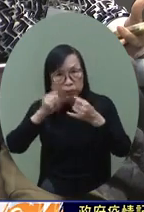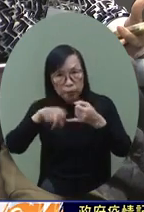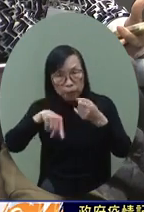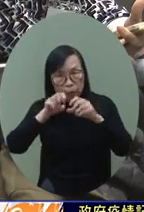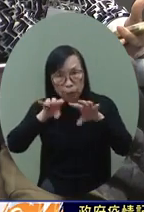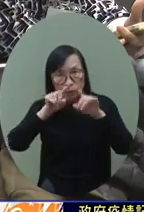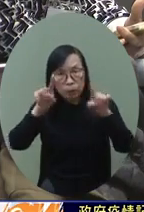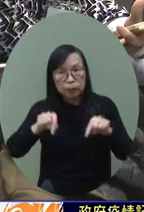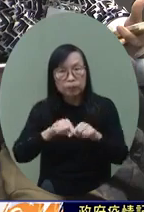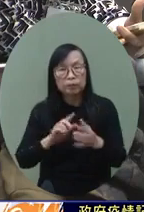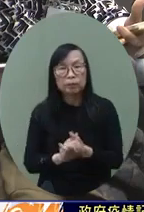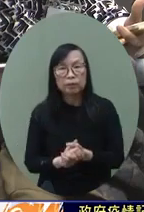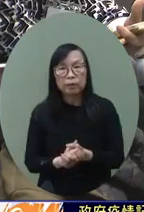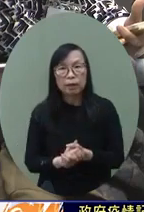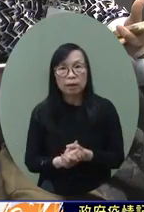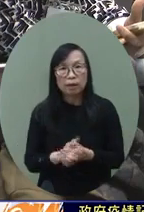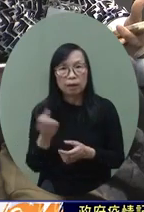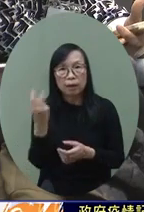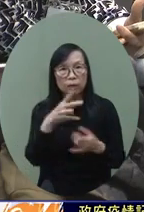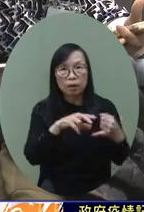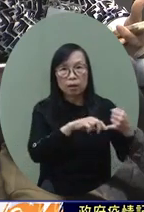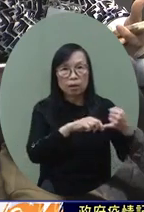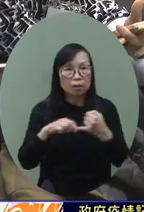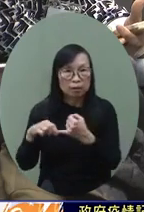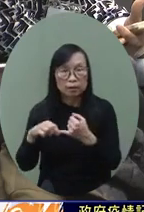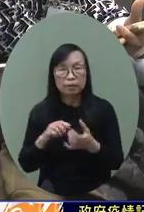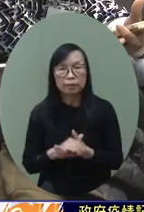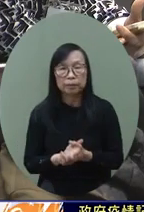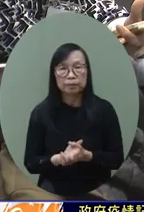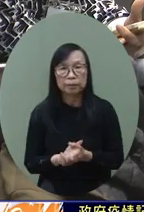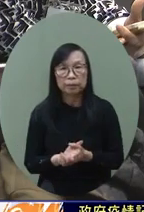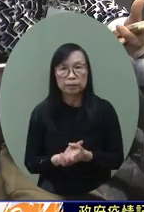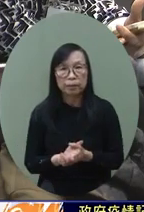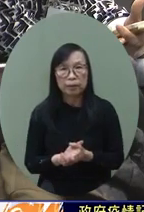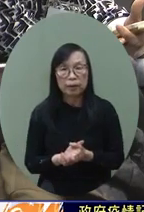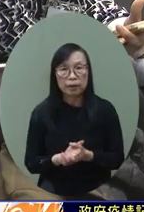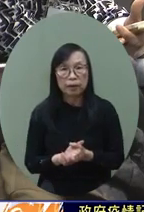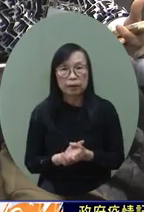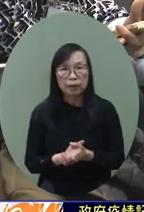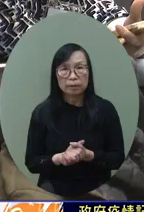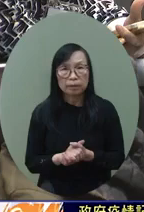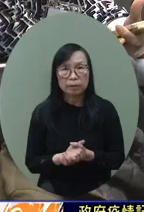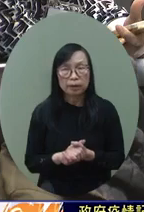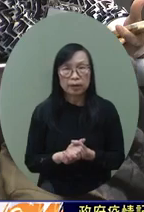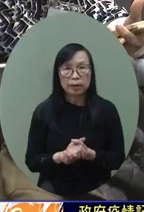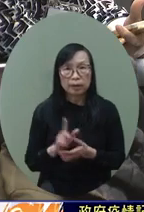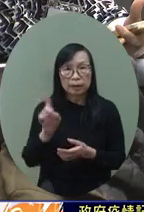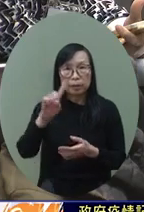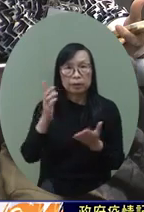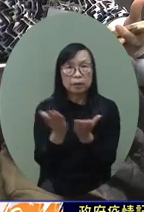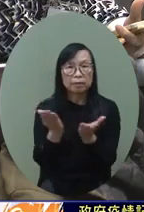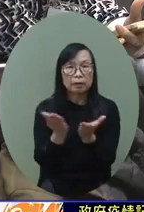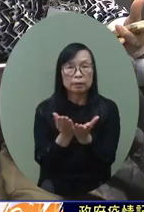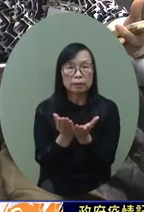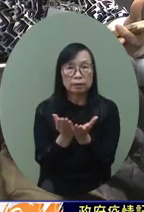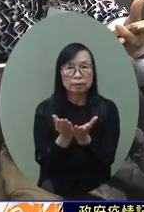again. And if that is the case, what does that tell you about the effectiveness of that vaccine? And does the government have any